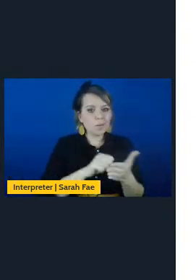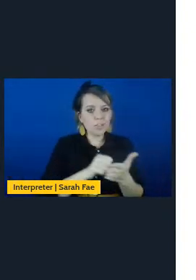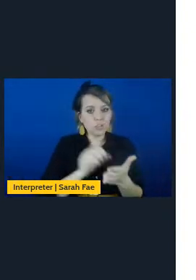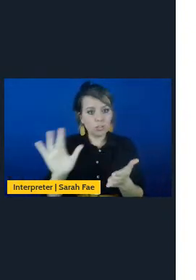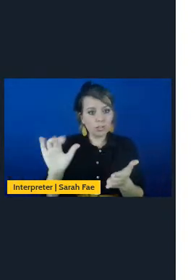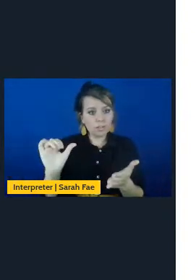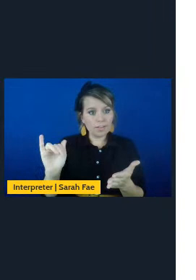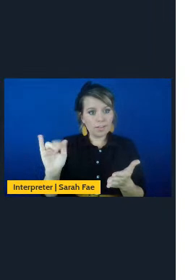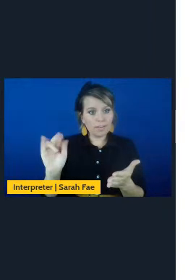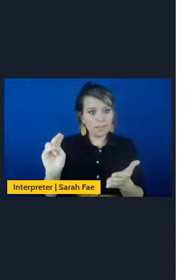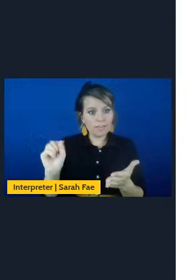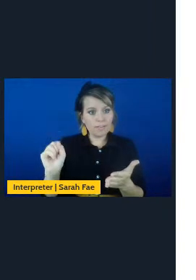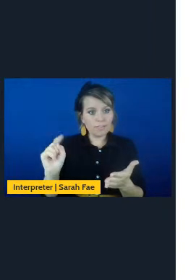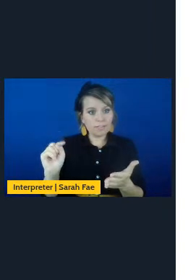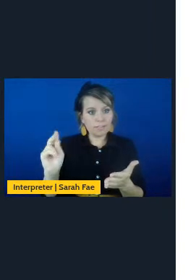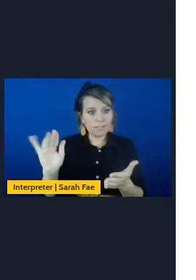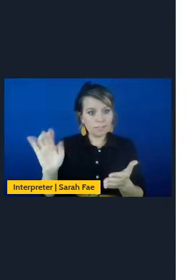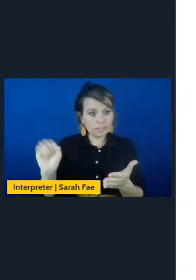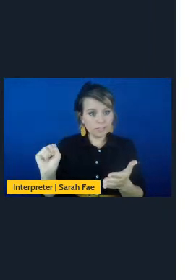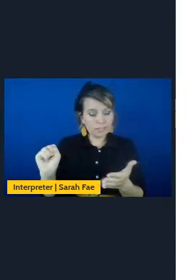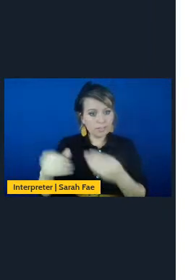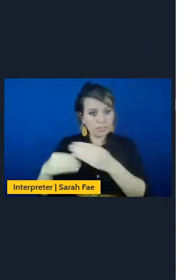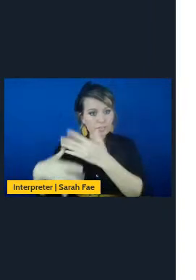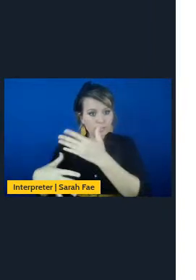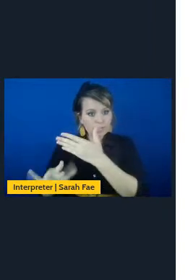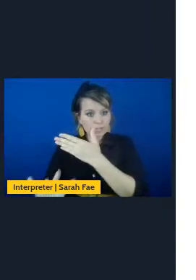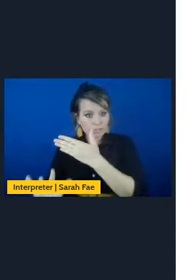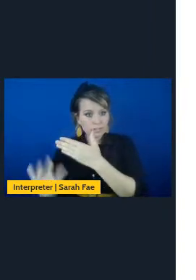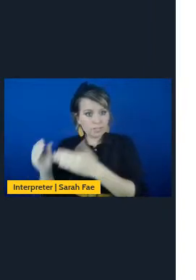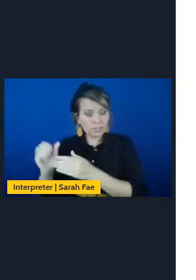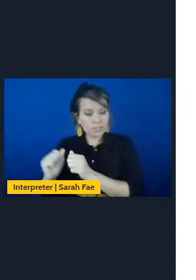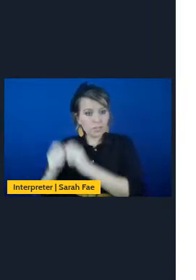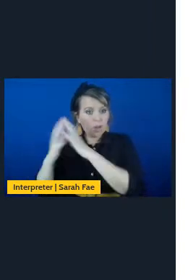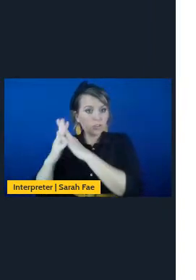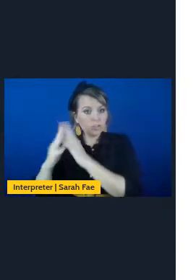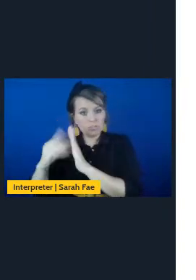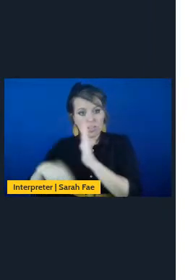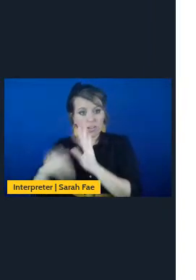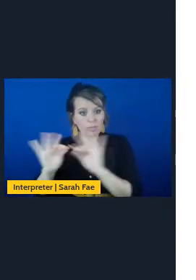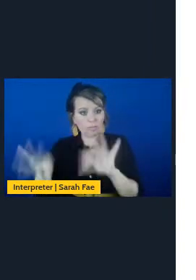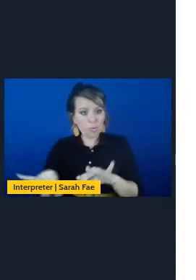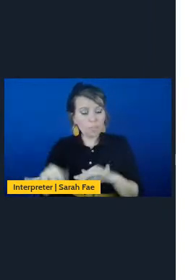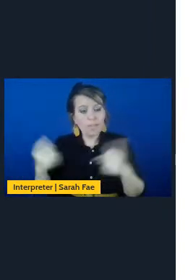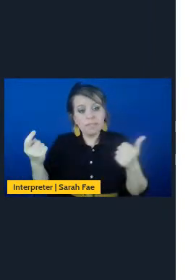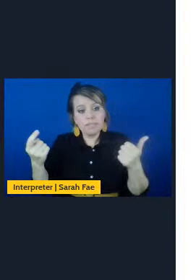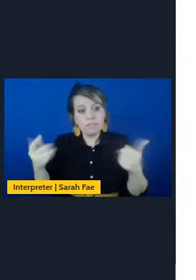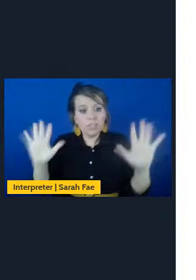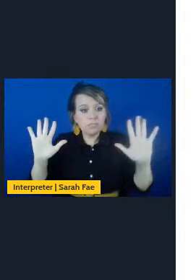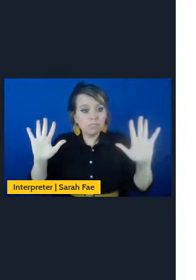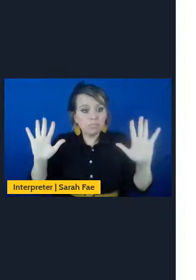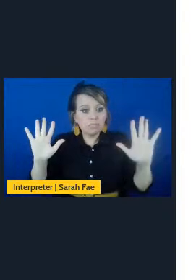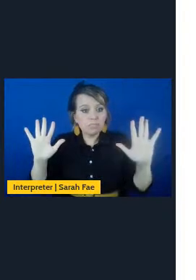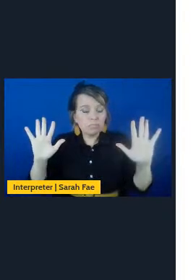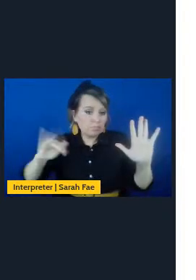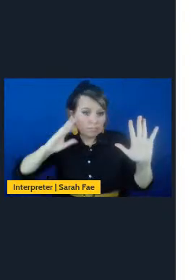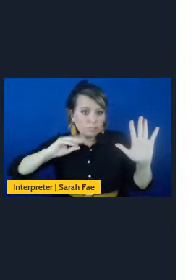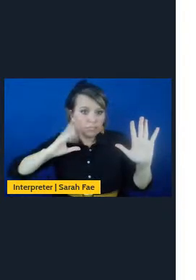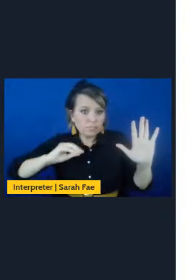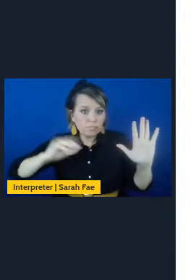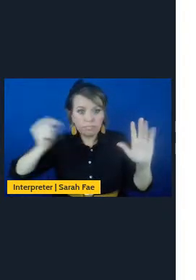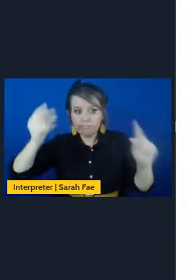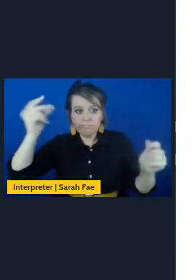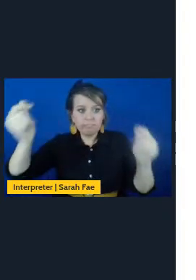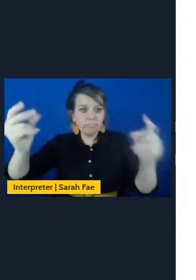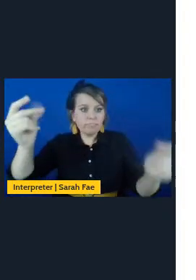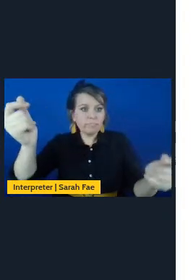menu, launch, and maybe fill out some form, and I'm done. So that's the experience. But now